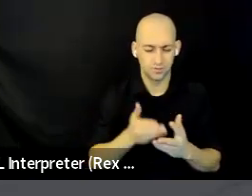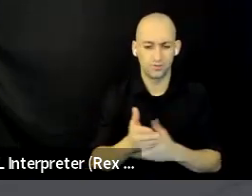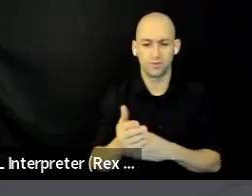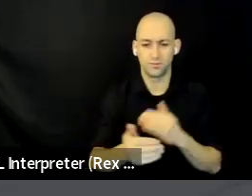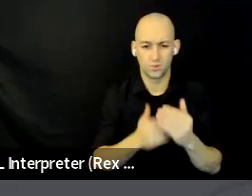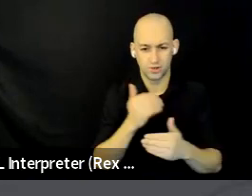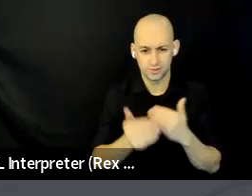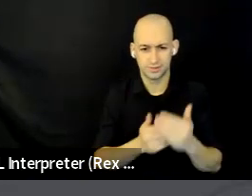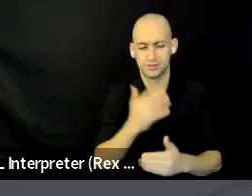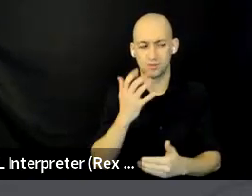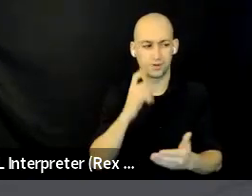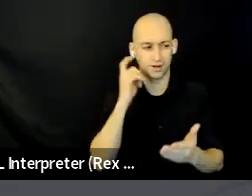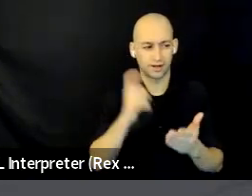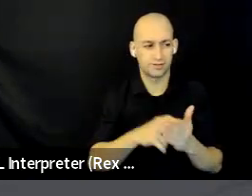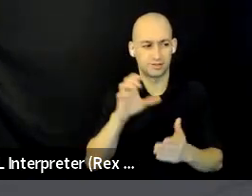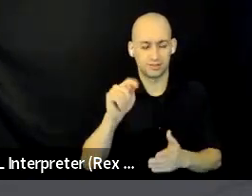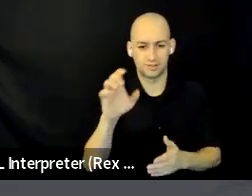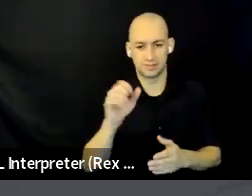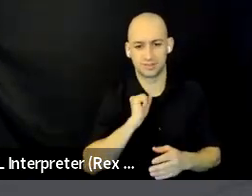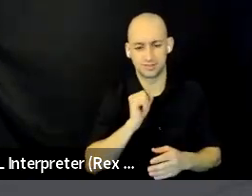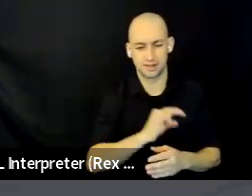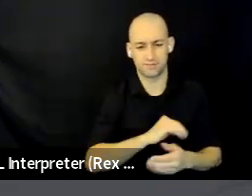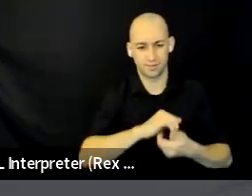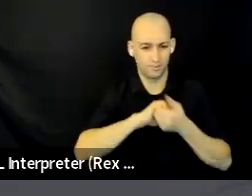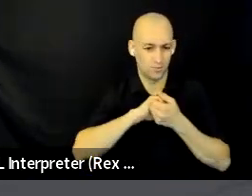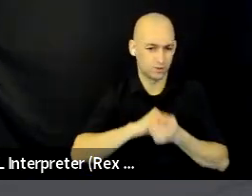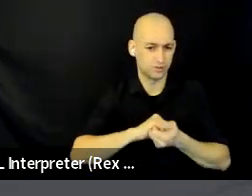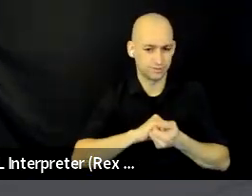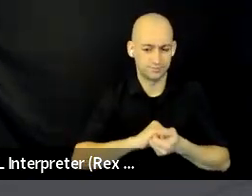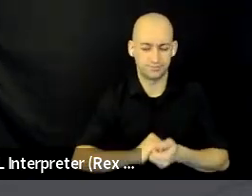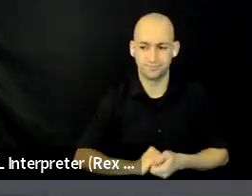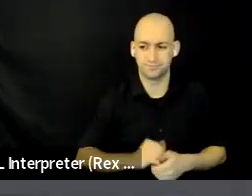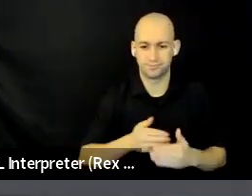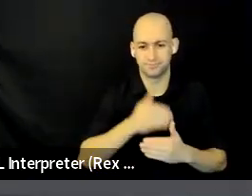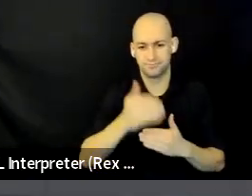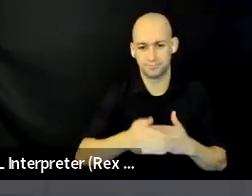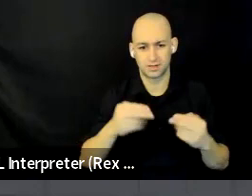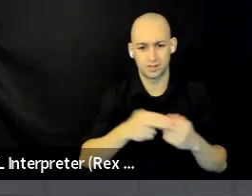also want to acknowledge CTC staff for their partnership. Next slide.